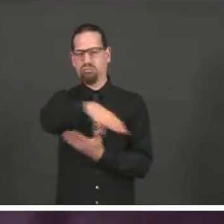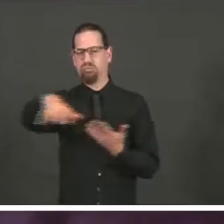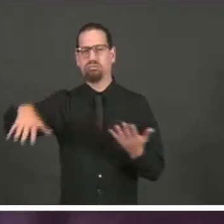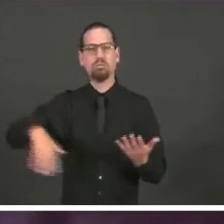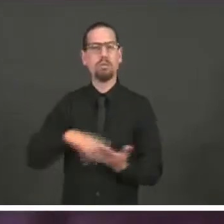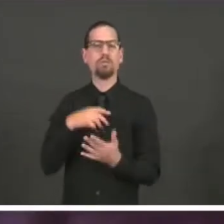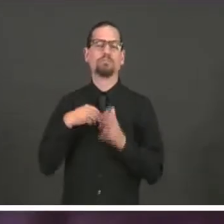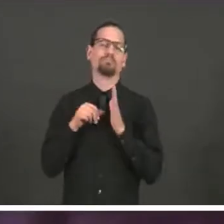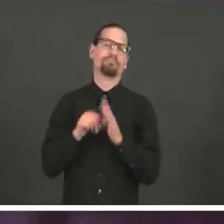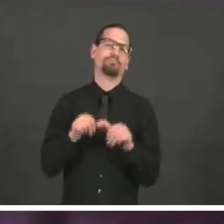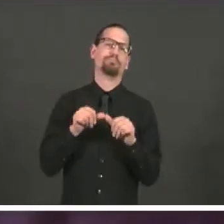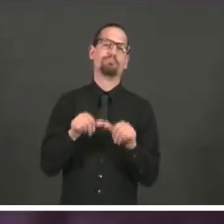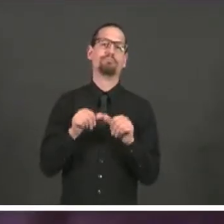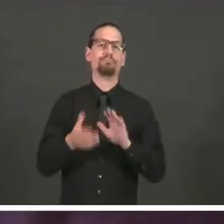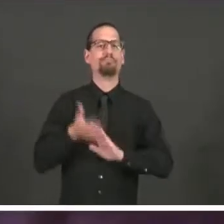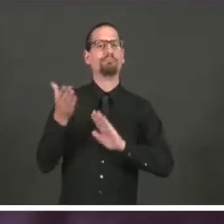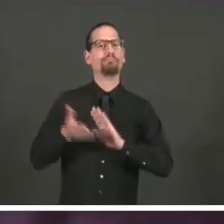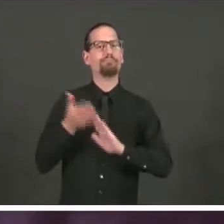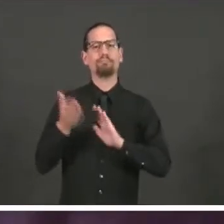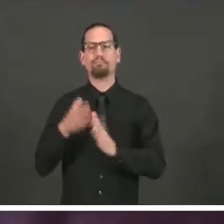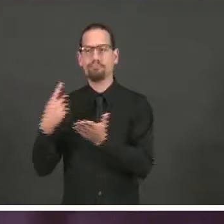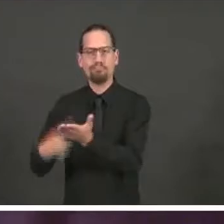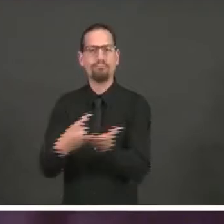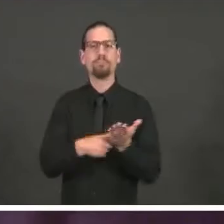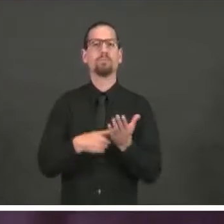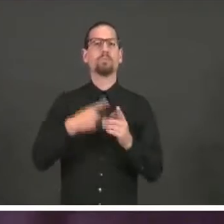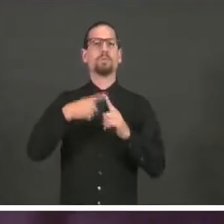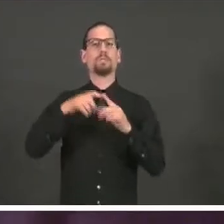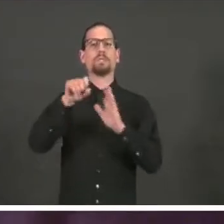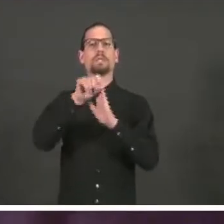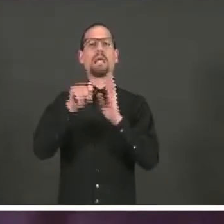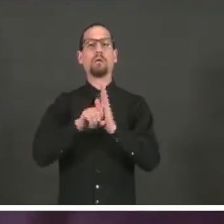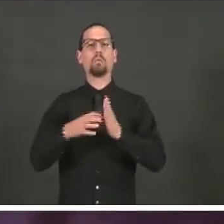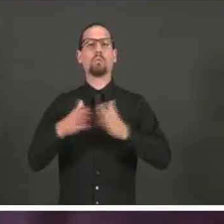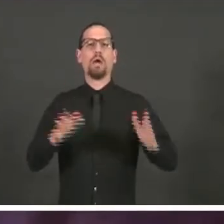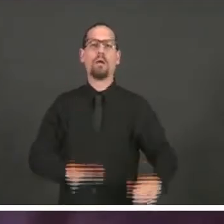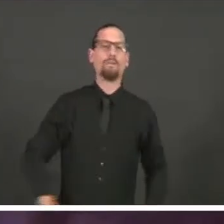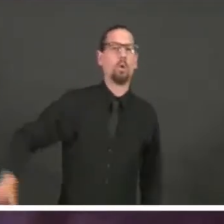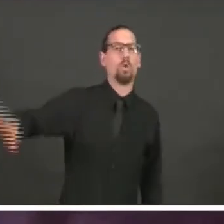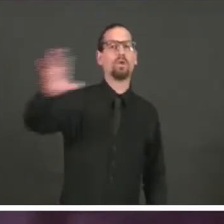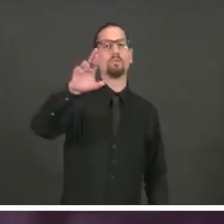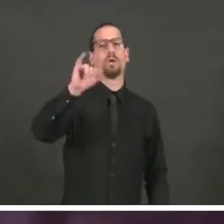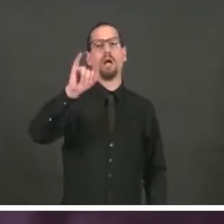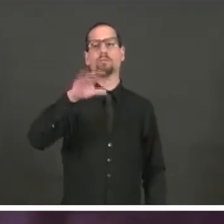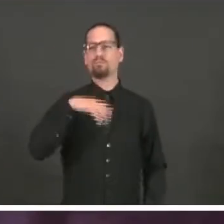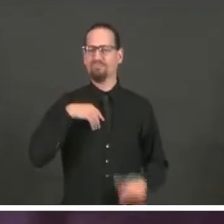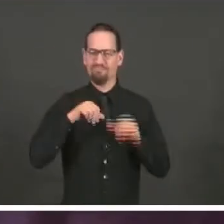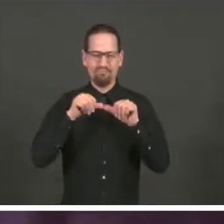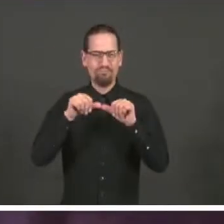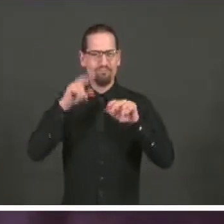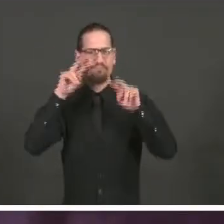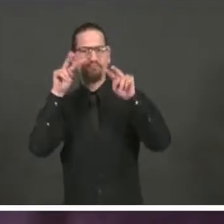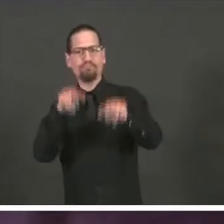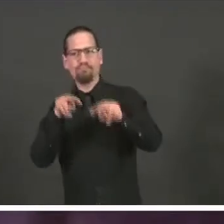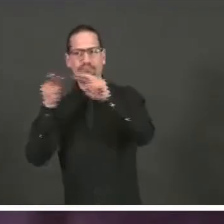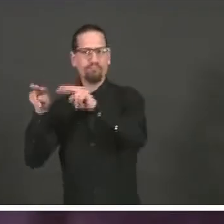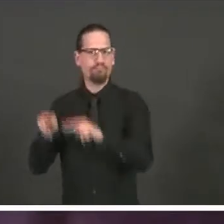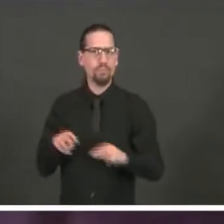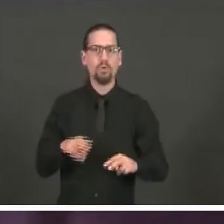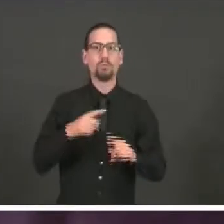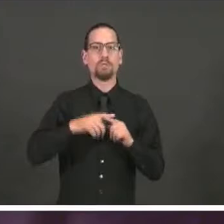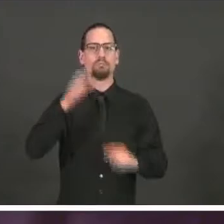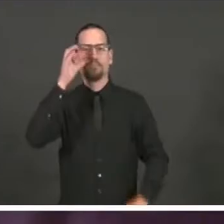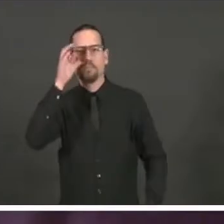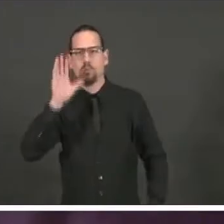continued to host statewide focus groups to ensure that all communities have input into local and statewide education decisions. Finally,